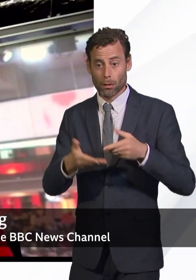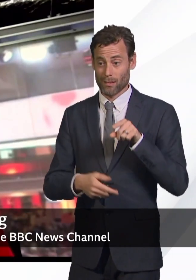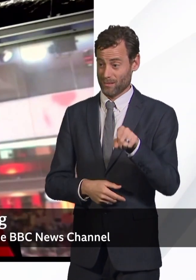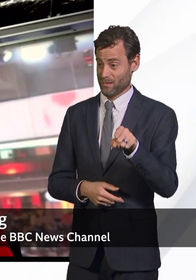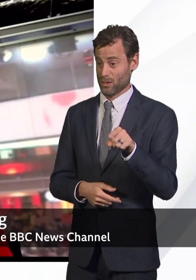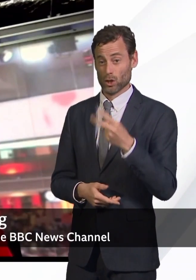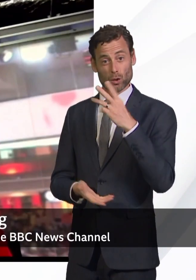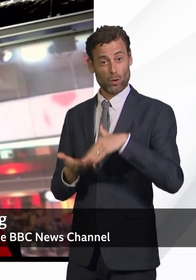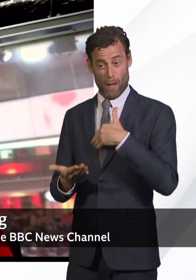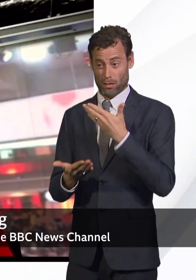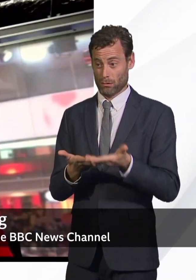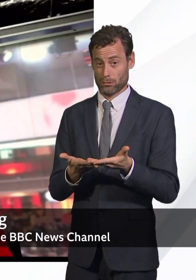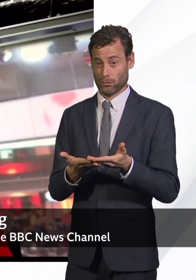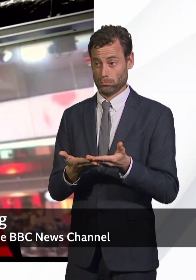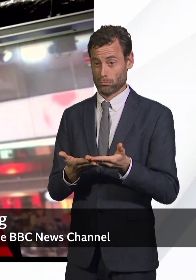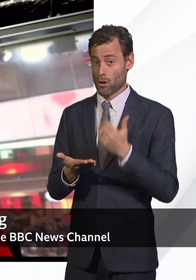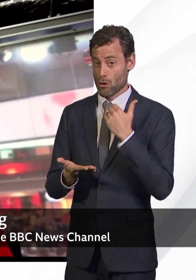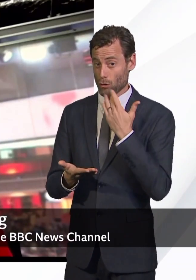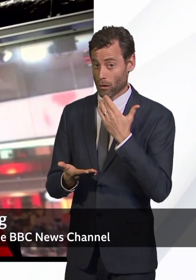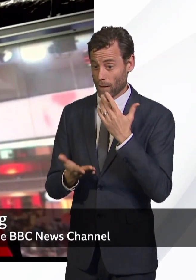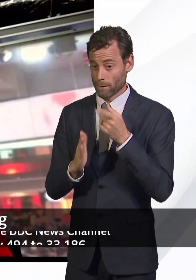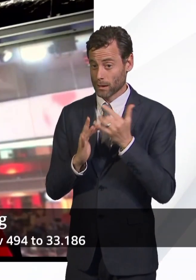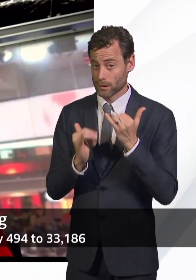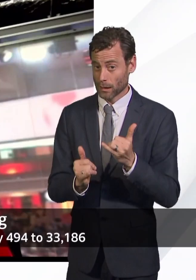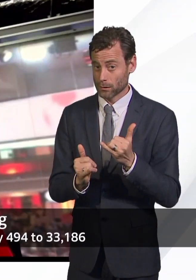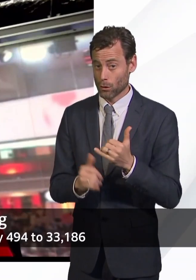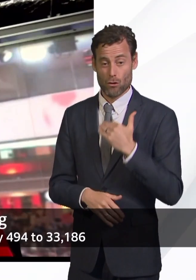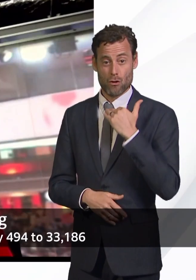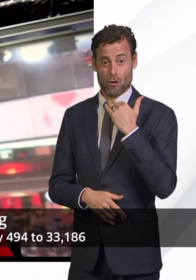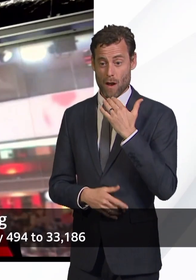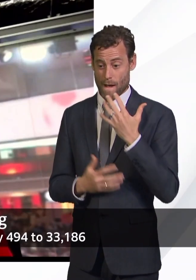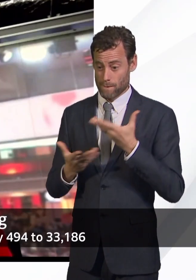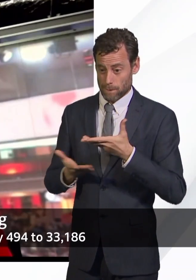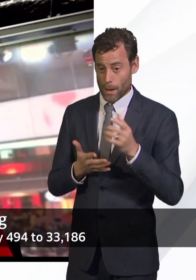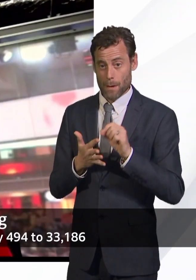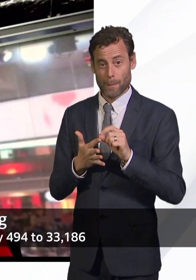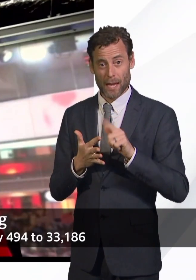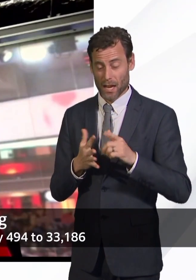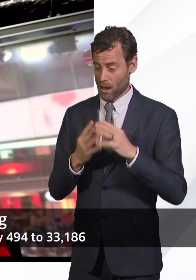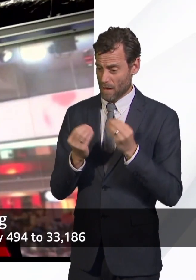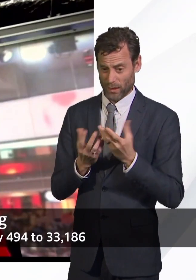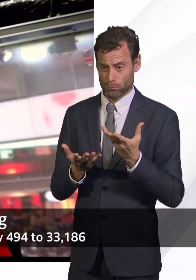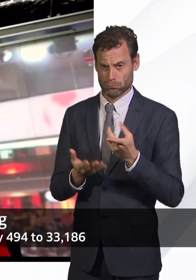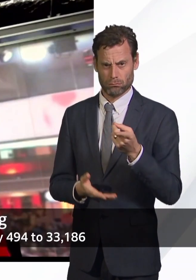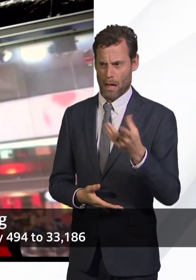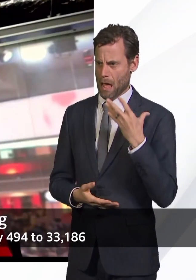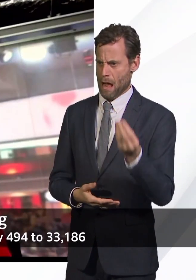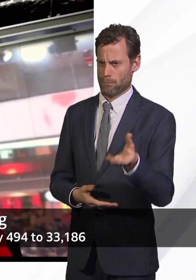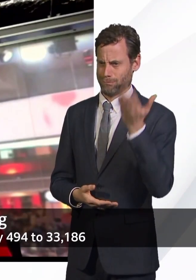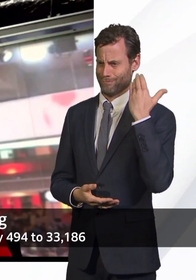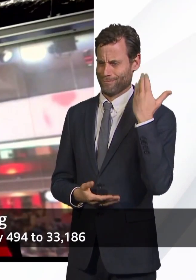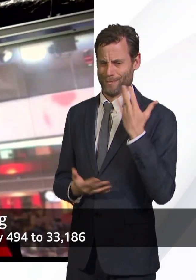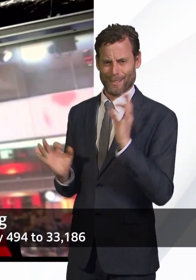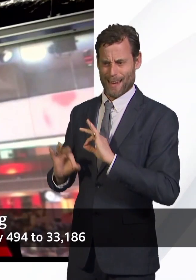tests. There isn't still enough kit. We hear from care homes around the country. Care home managers are desperately worried about what's going on. You know, why does